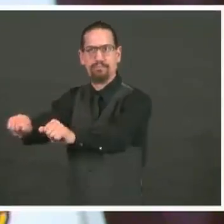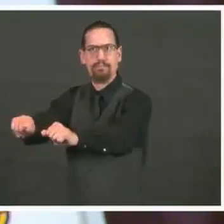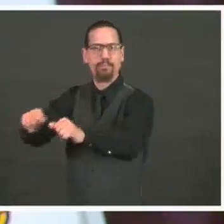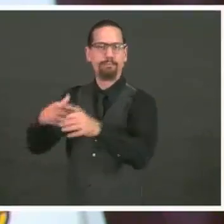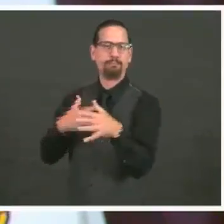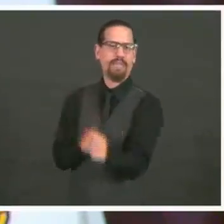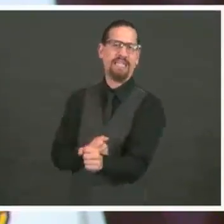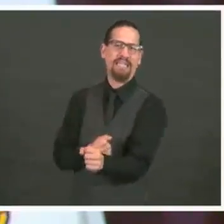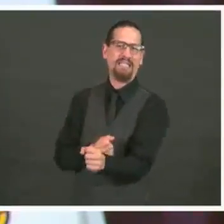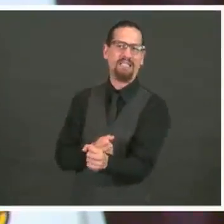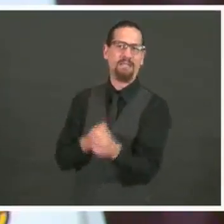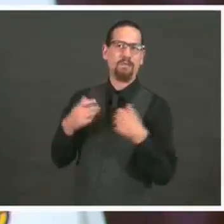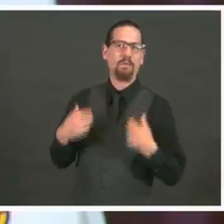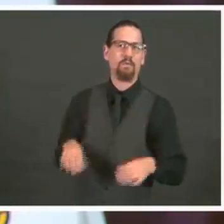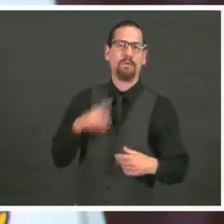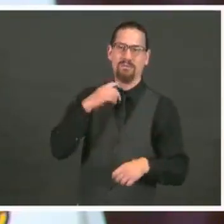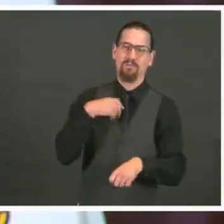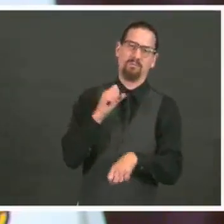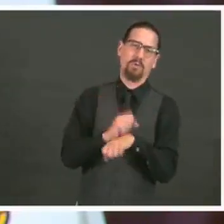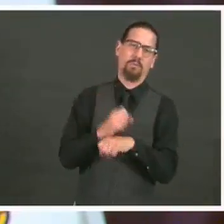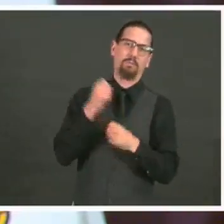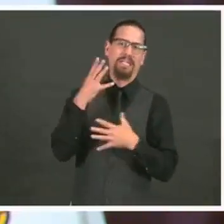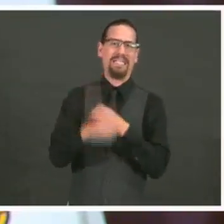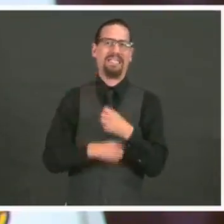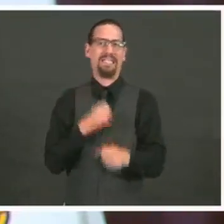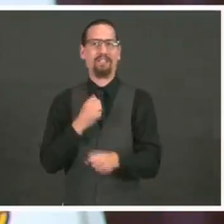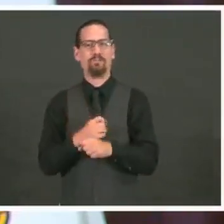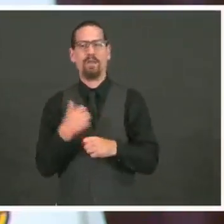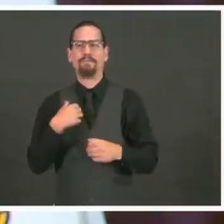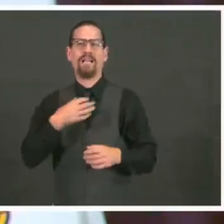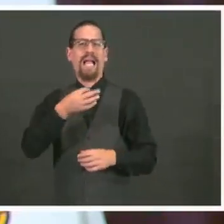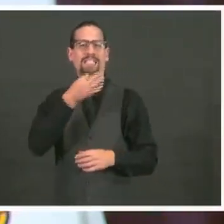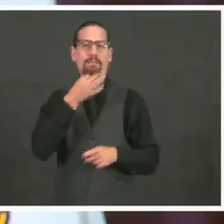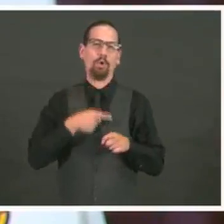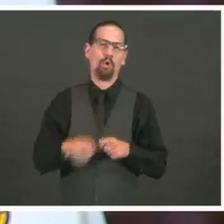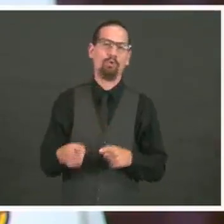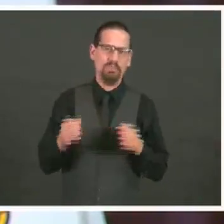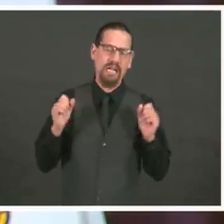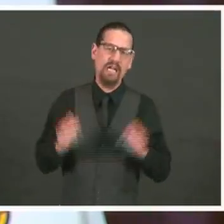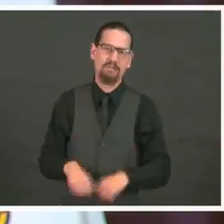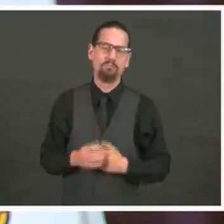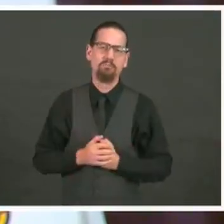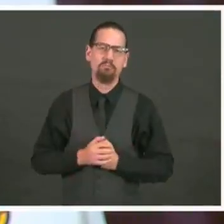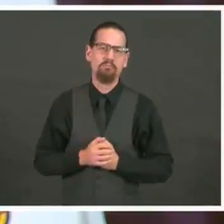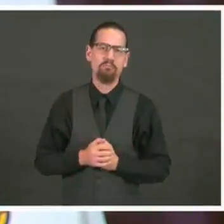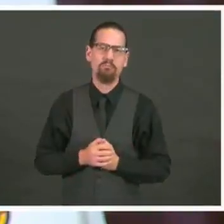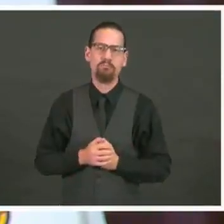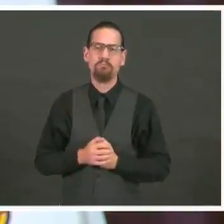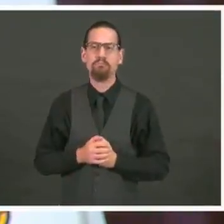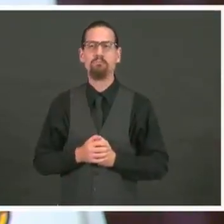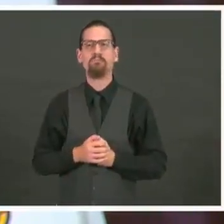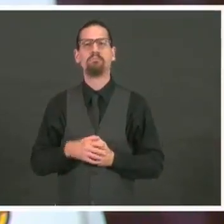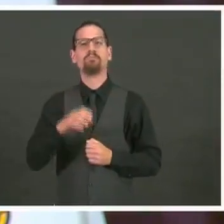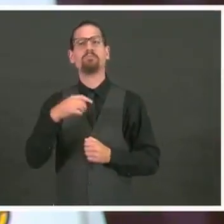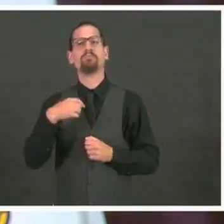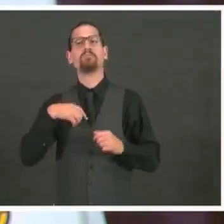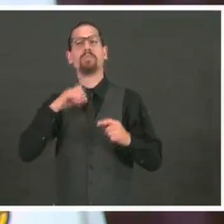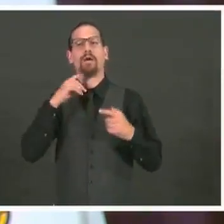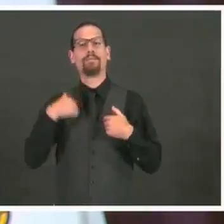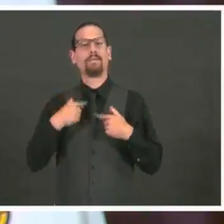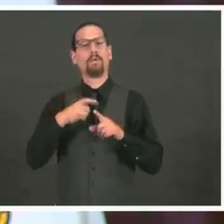working to scale it up so that we can be responsive across the whole state. In that slide with the different scenarios, the response would be slightly